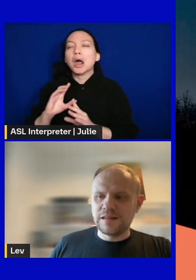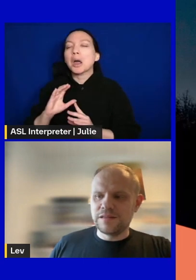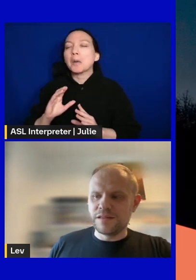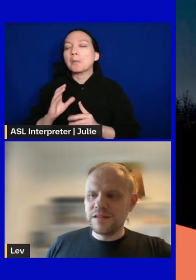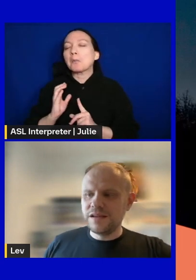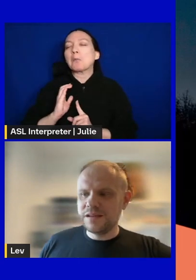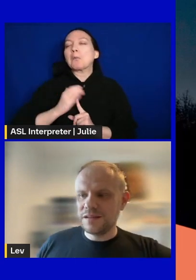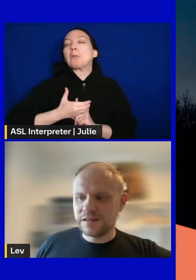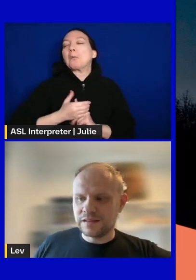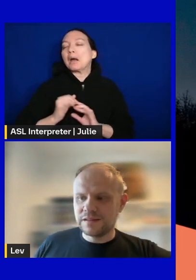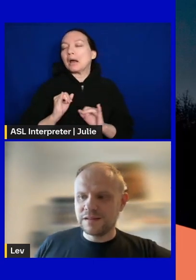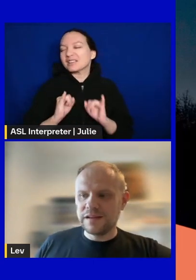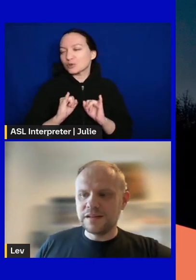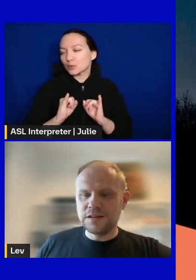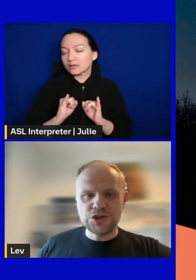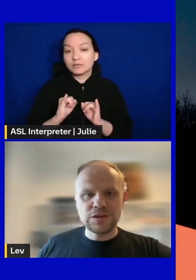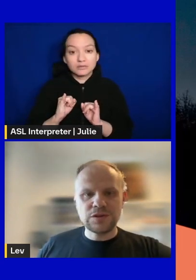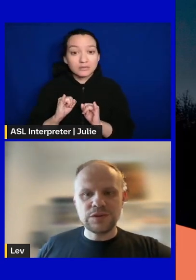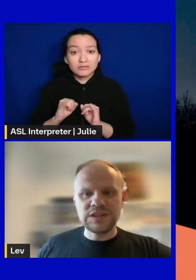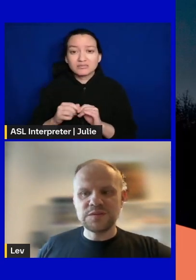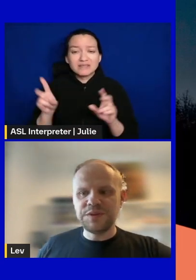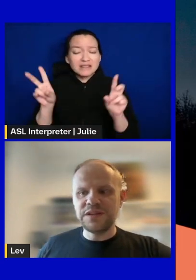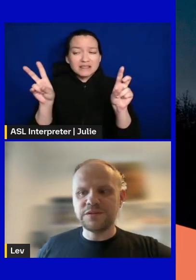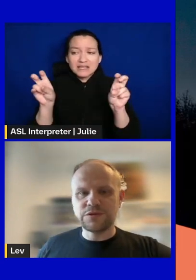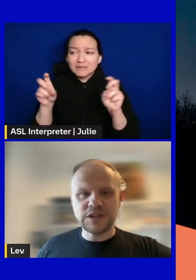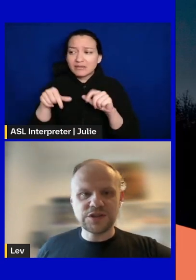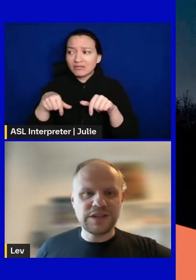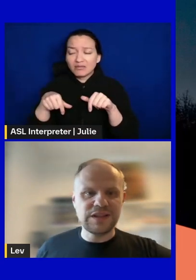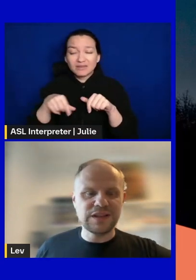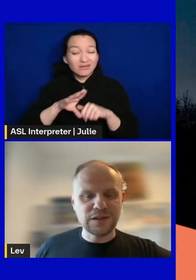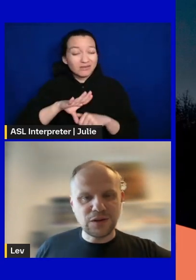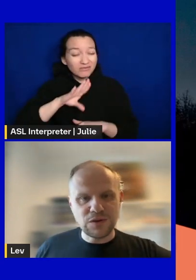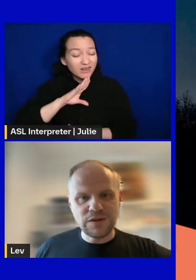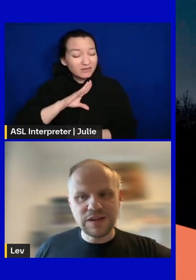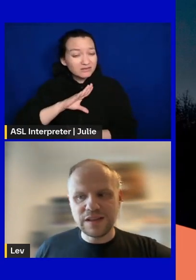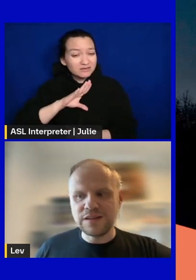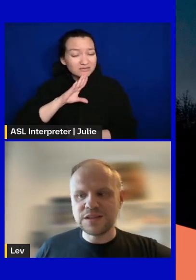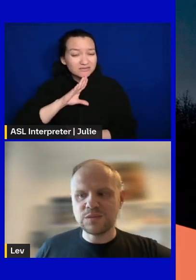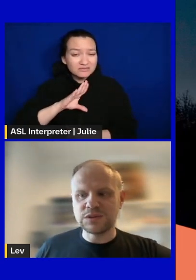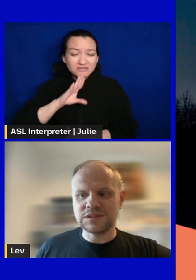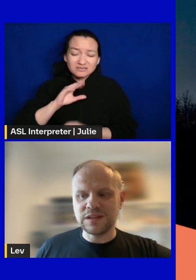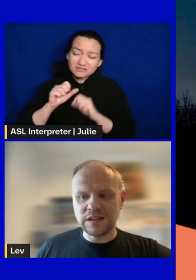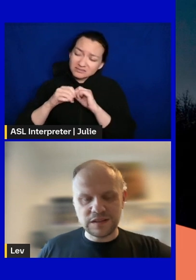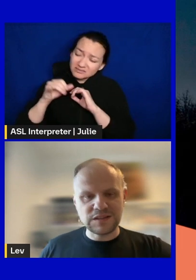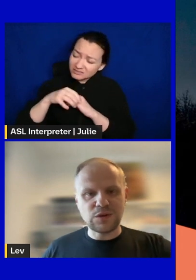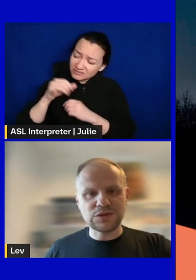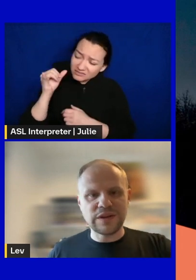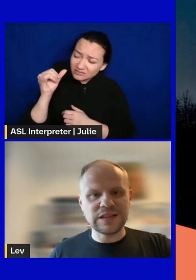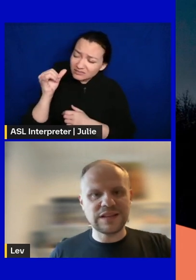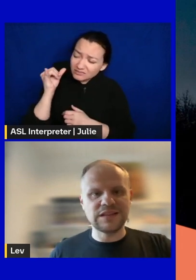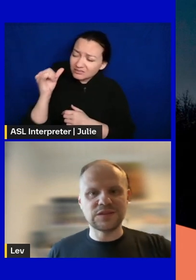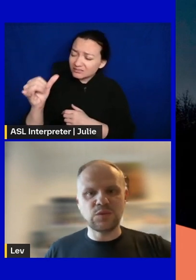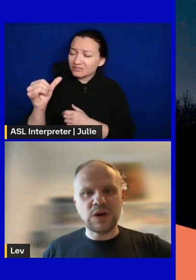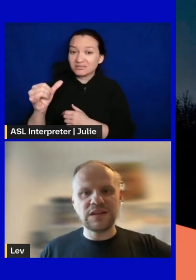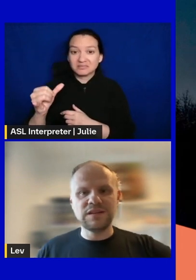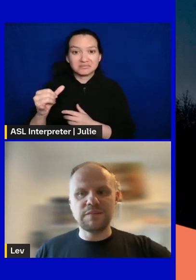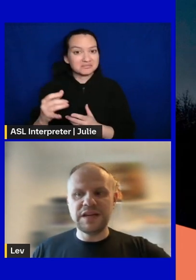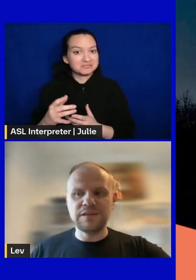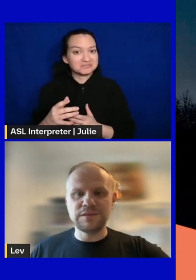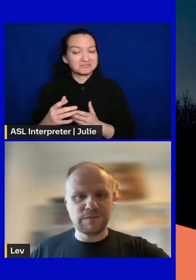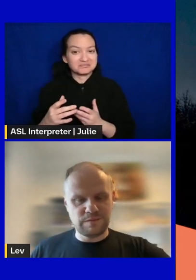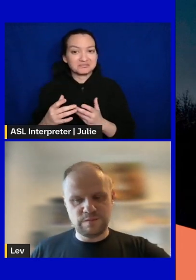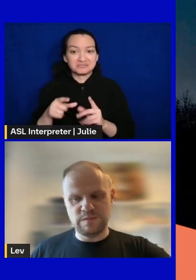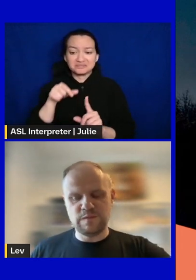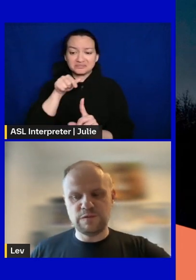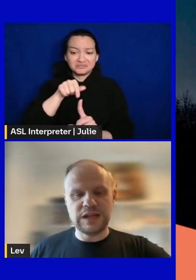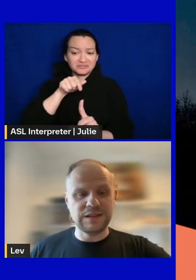And the thing that, in addition to this being frustrating and long, this also had like this one